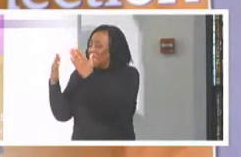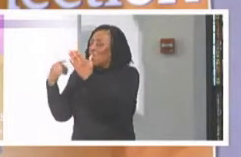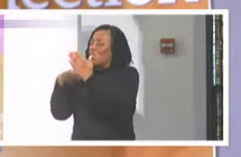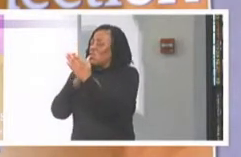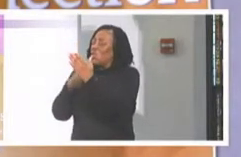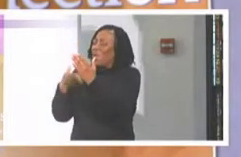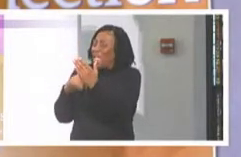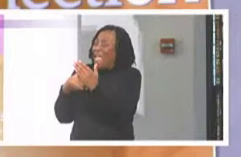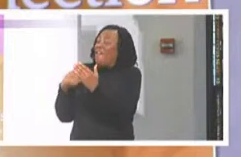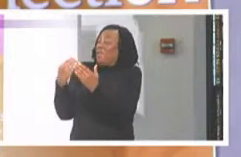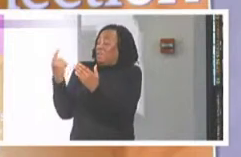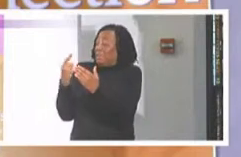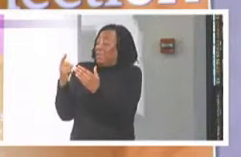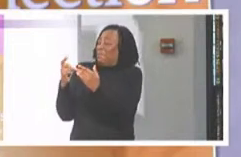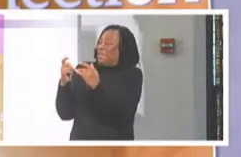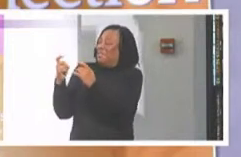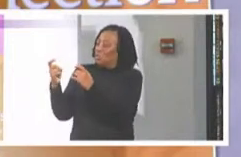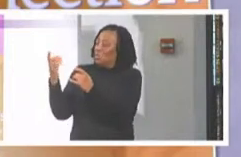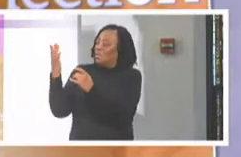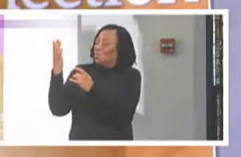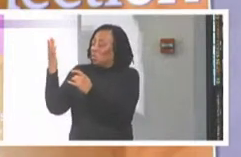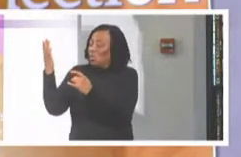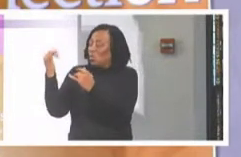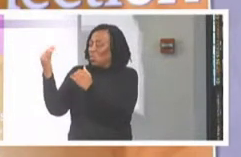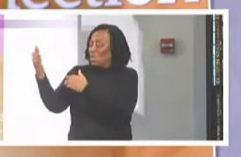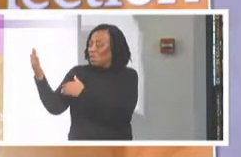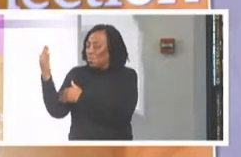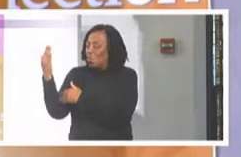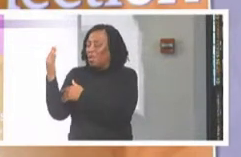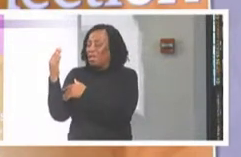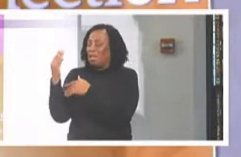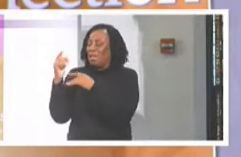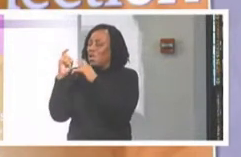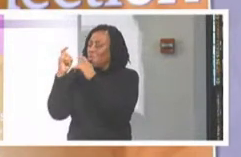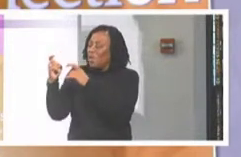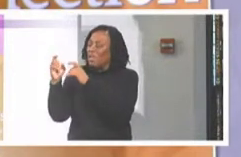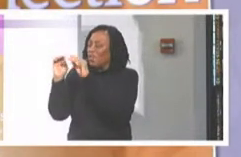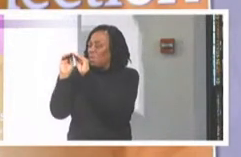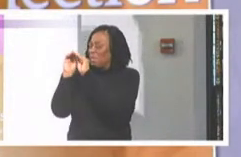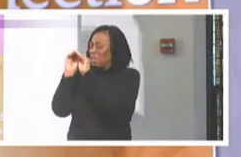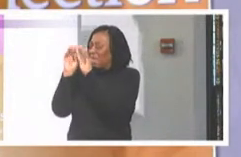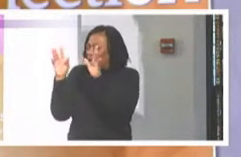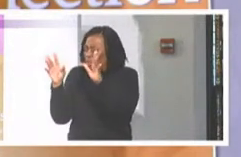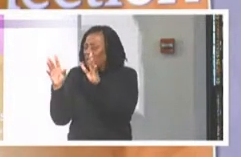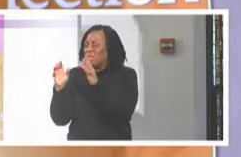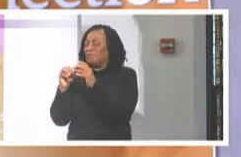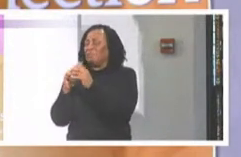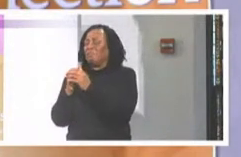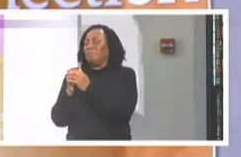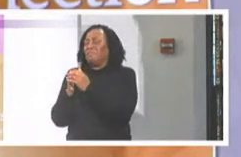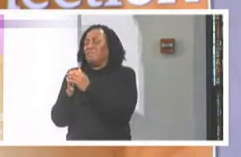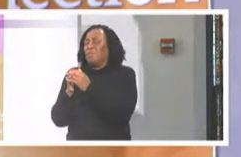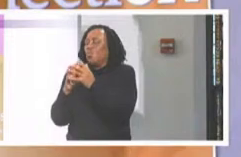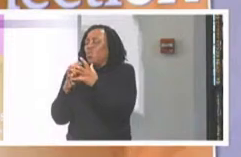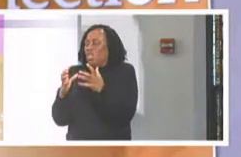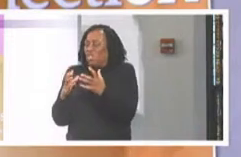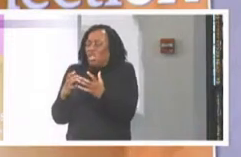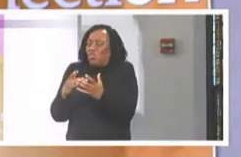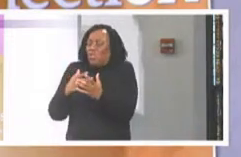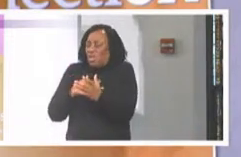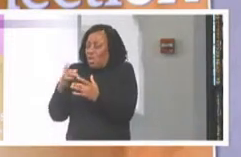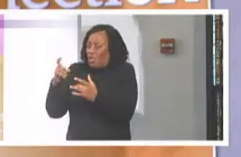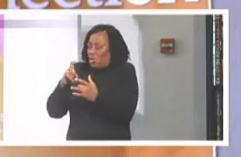something to give, Lord God. We give with, Lord God, with clarity. We give with conviction. God, we give with the generous heart that you have given to